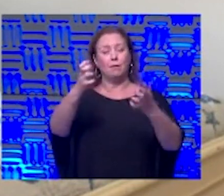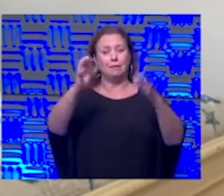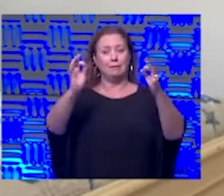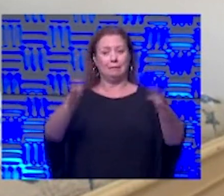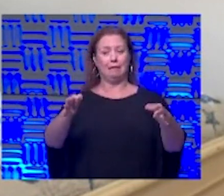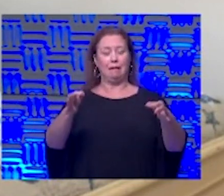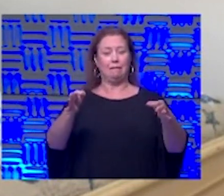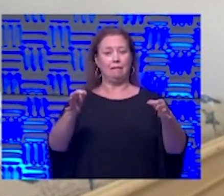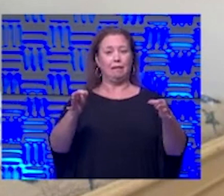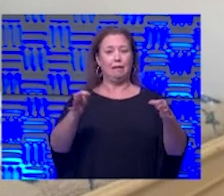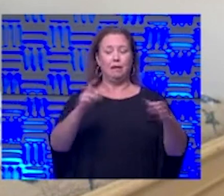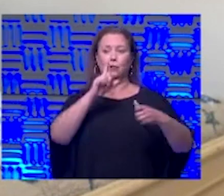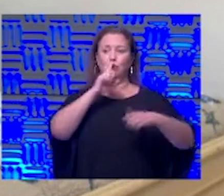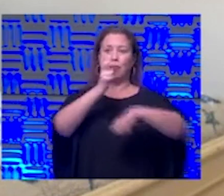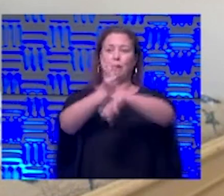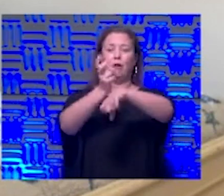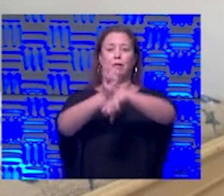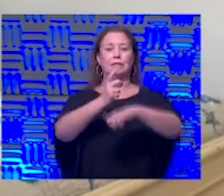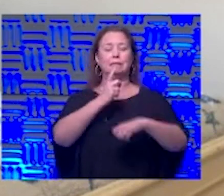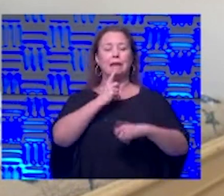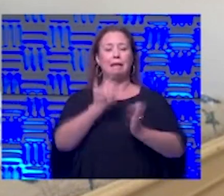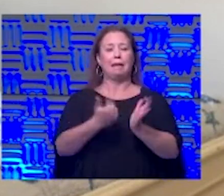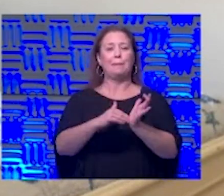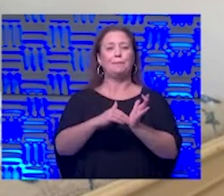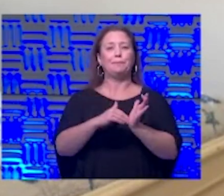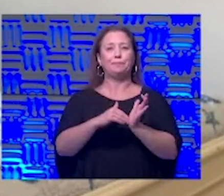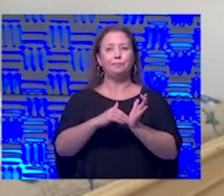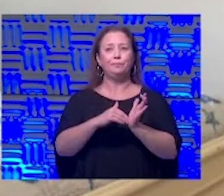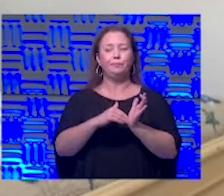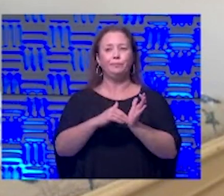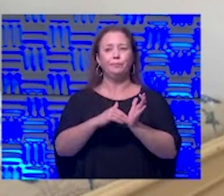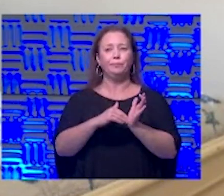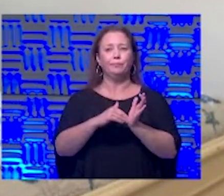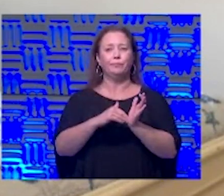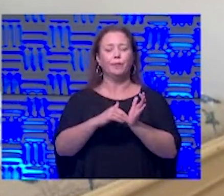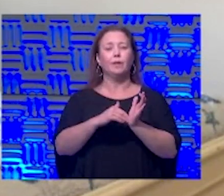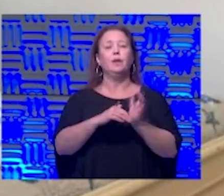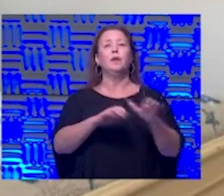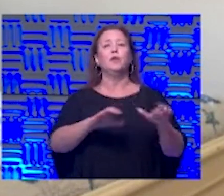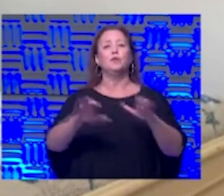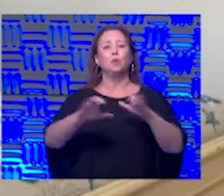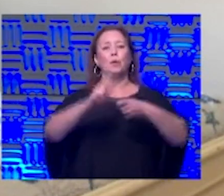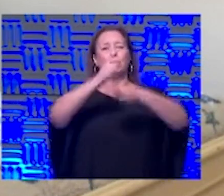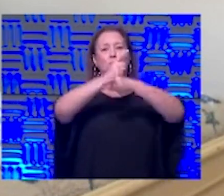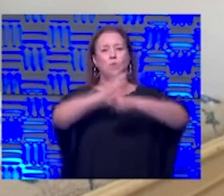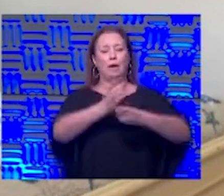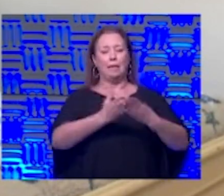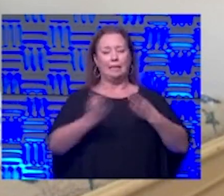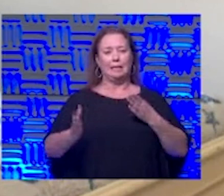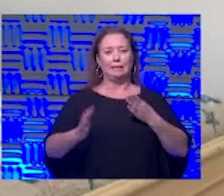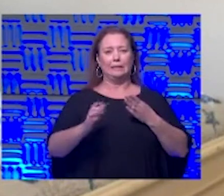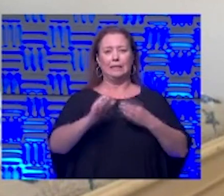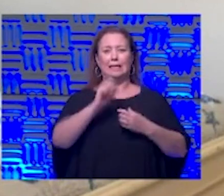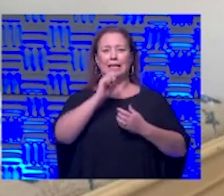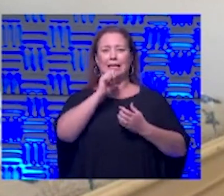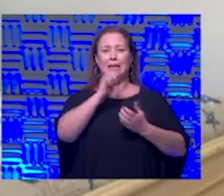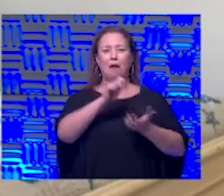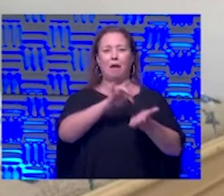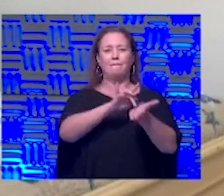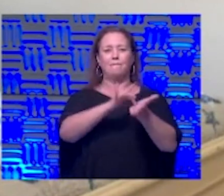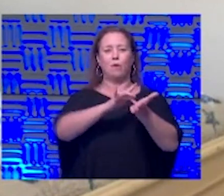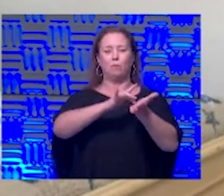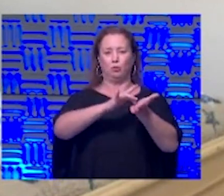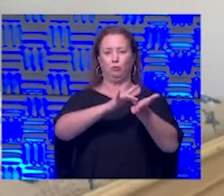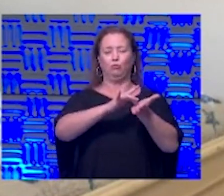decide. So it's really hard to say, again, doing the correct things, the non-pharmaceutical